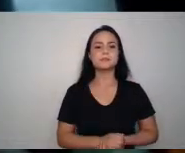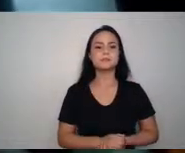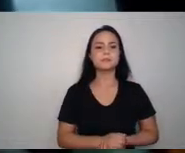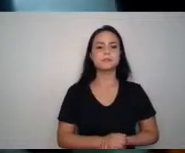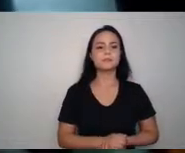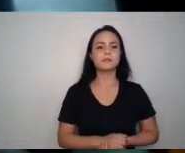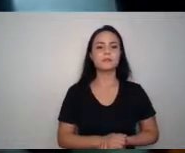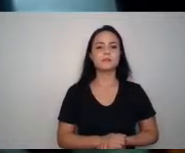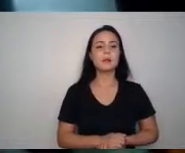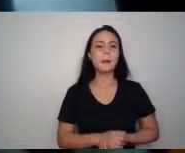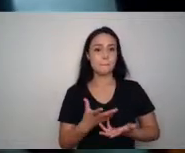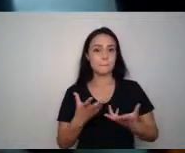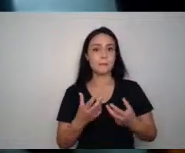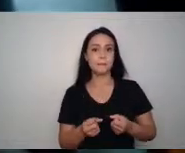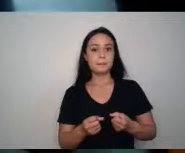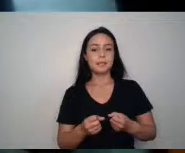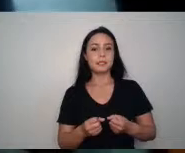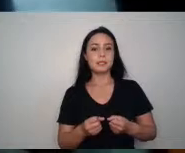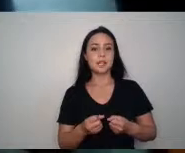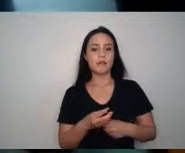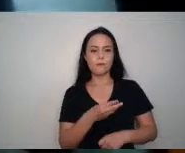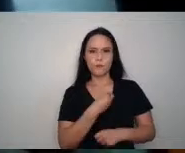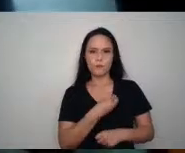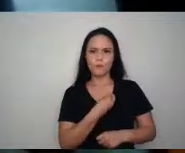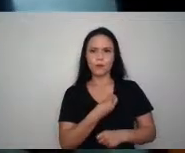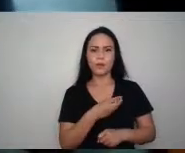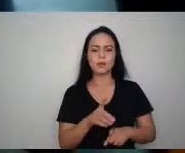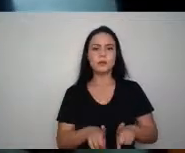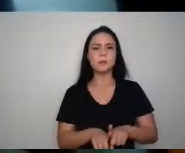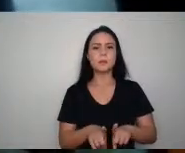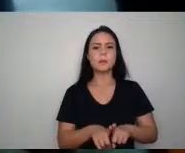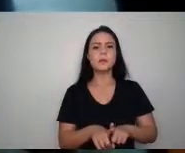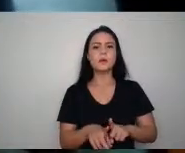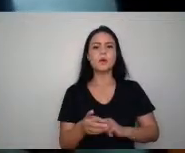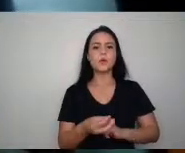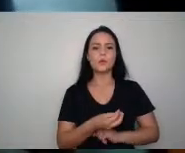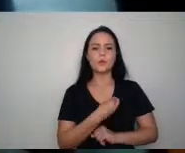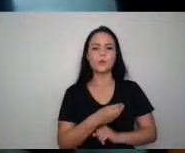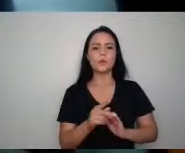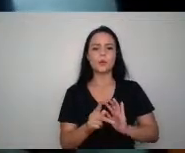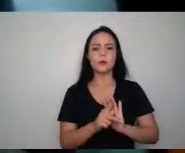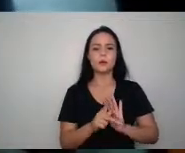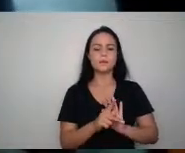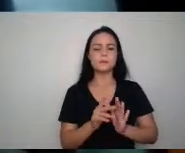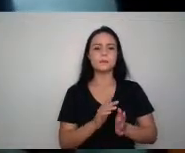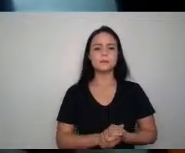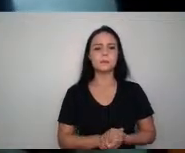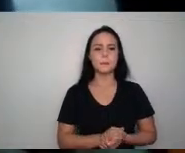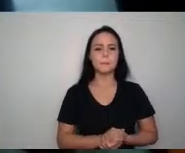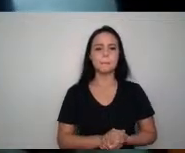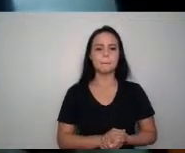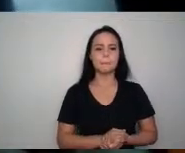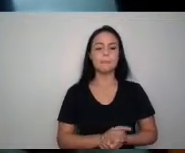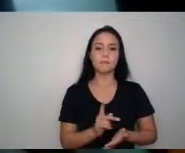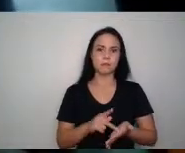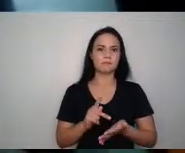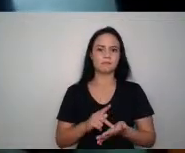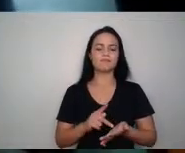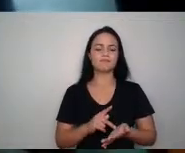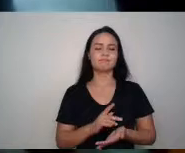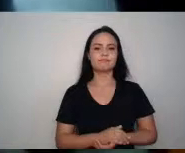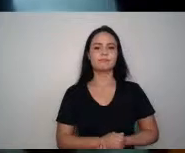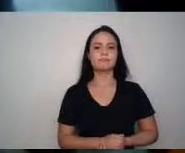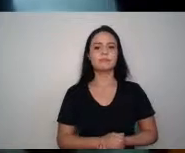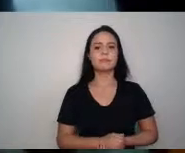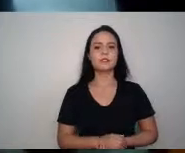living or reasonable living that will allow them to live, actually to survive or get by